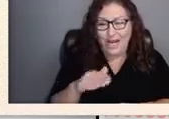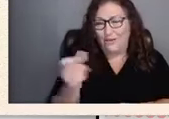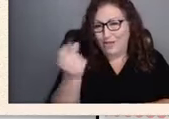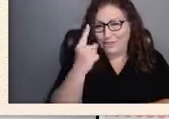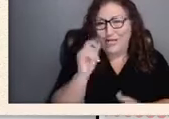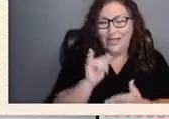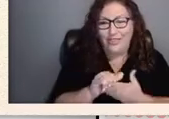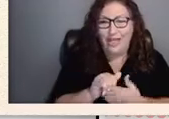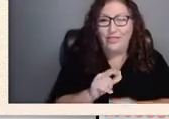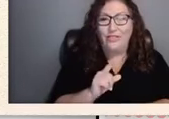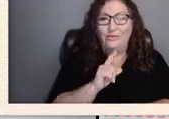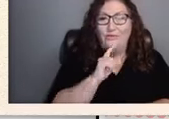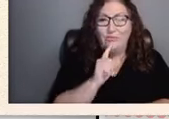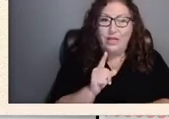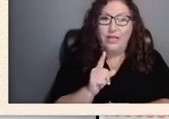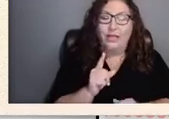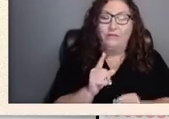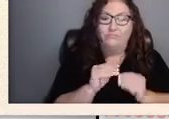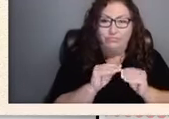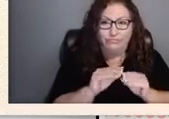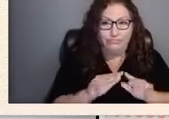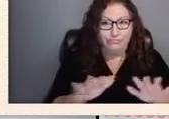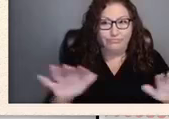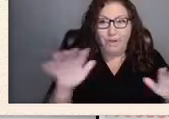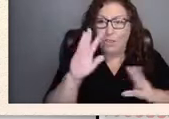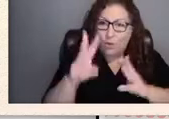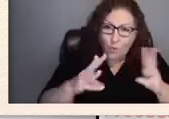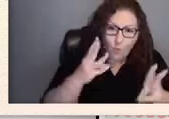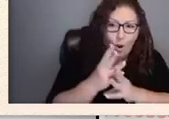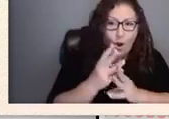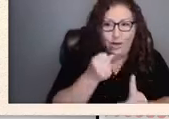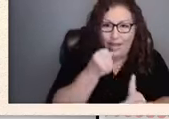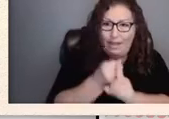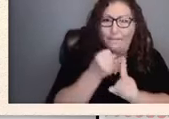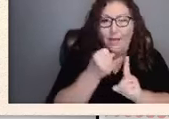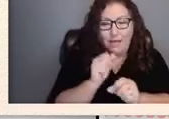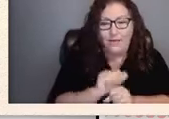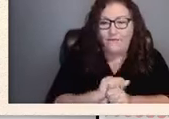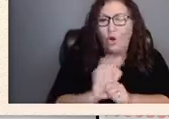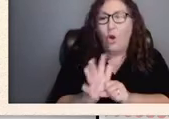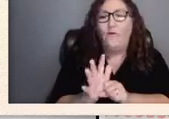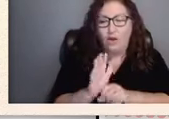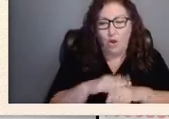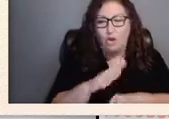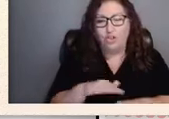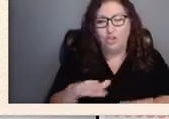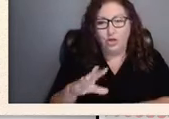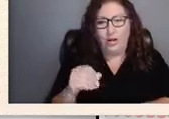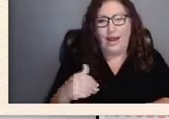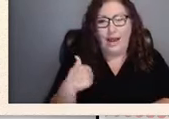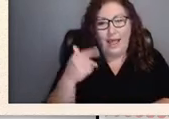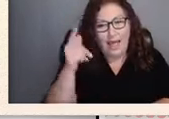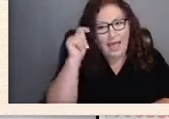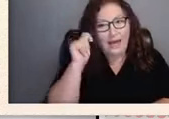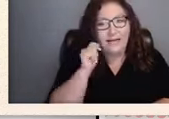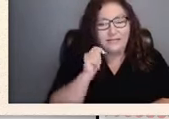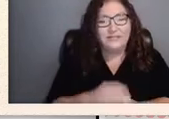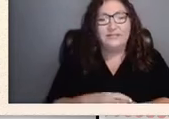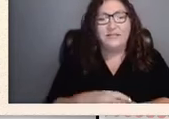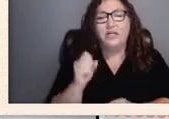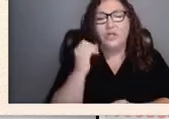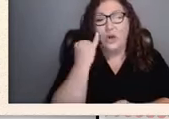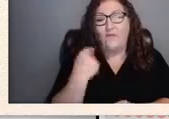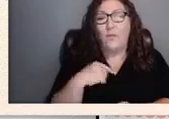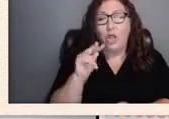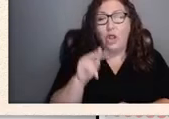really widespread worldwide impact of COVID-19 on children and adolescents. If we look across 180